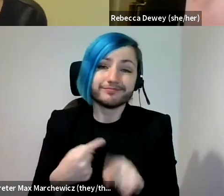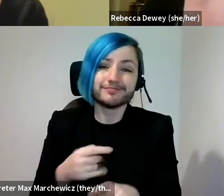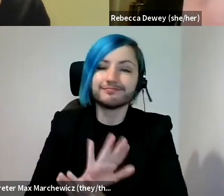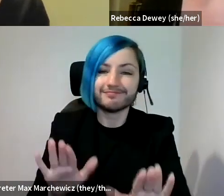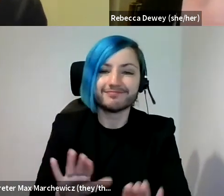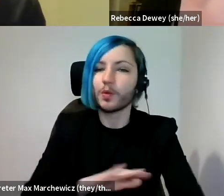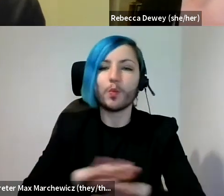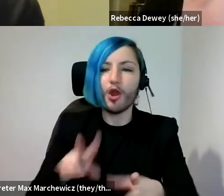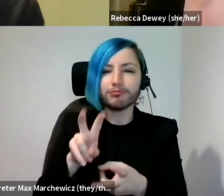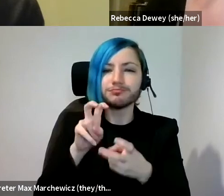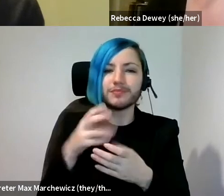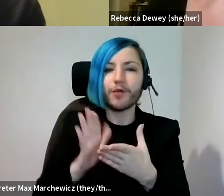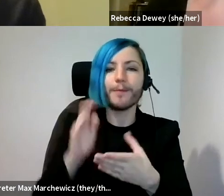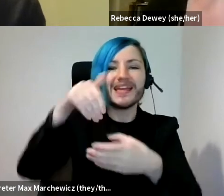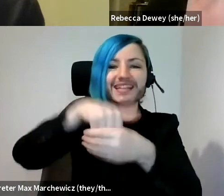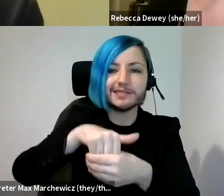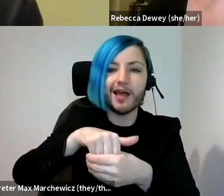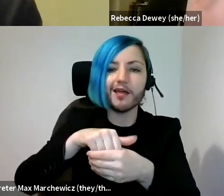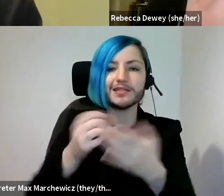from inside the event horizon.